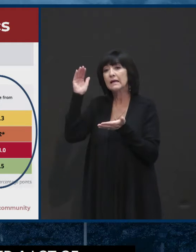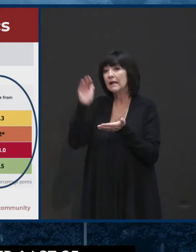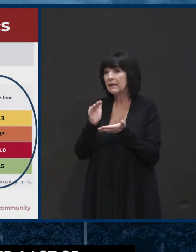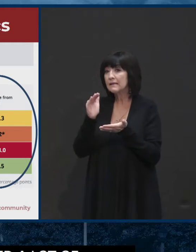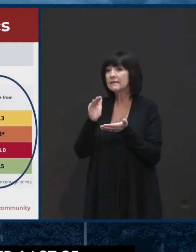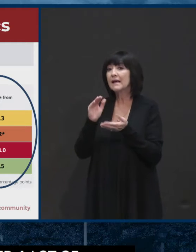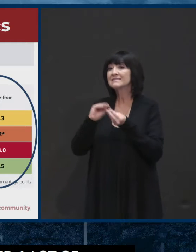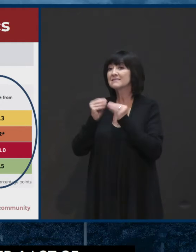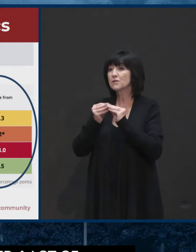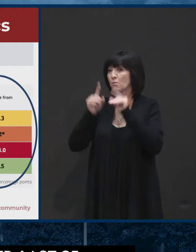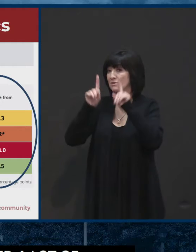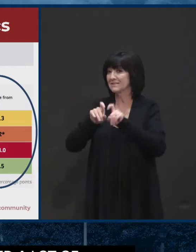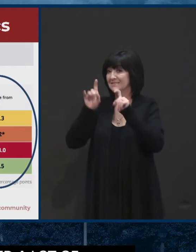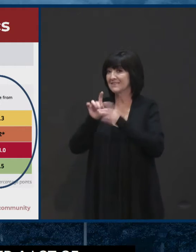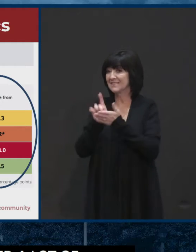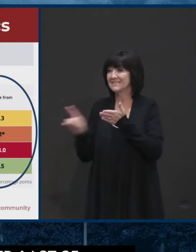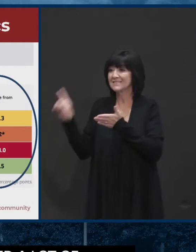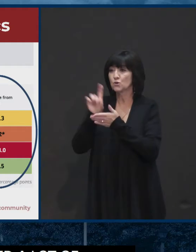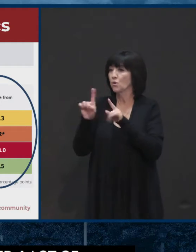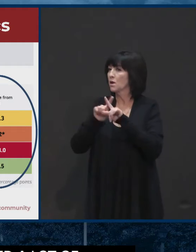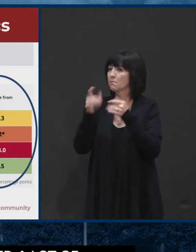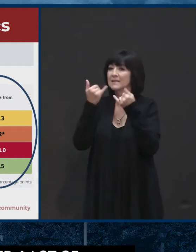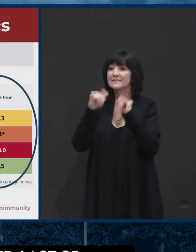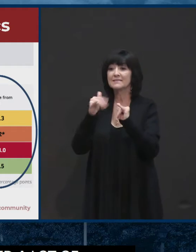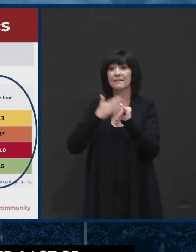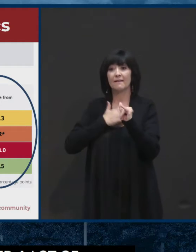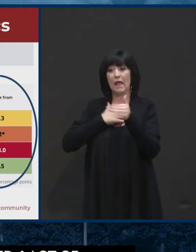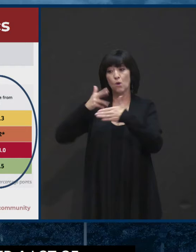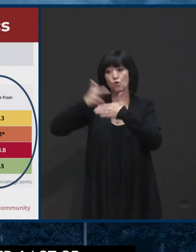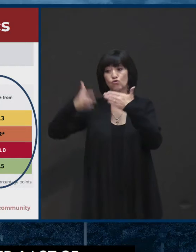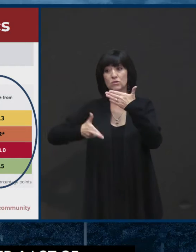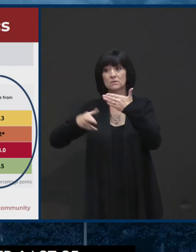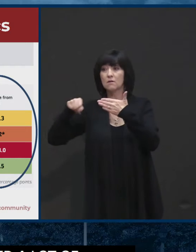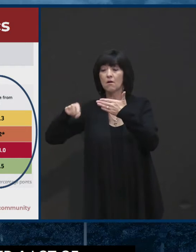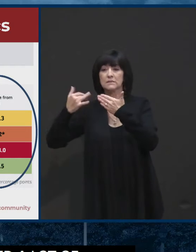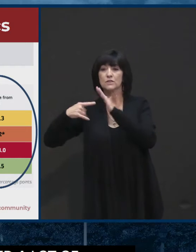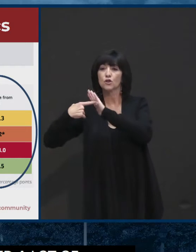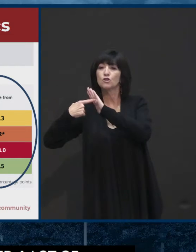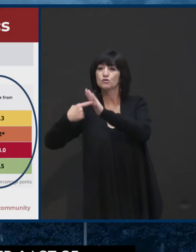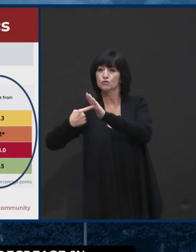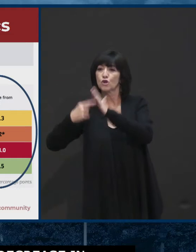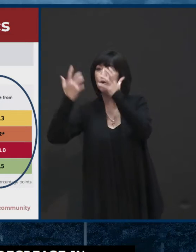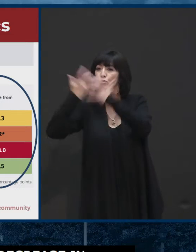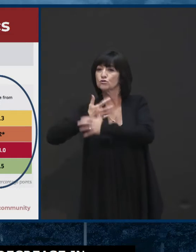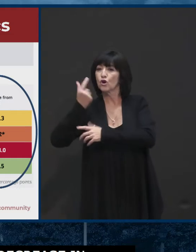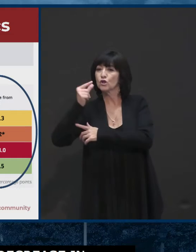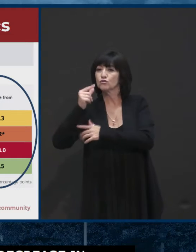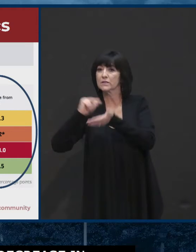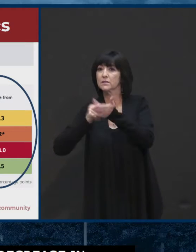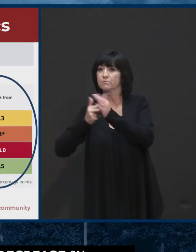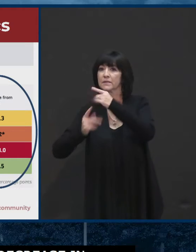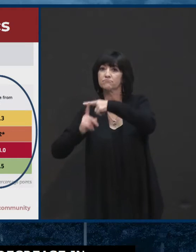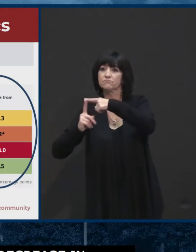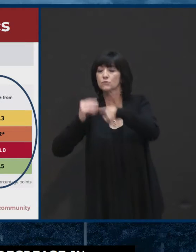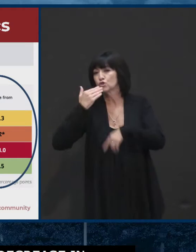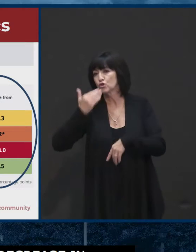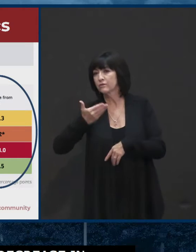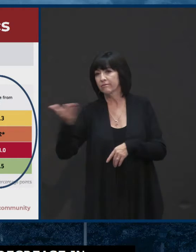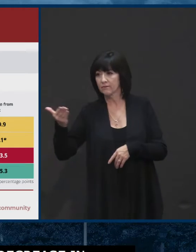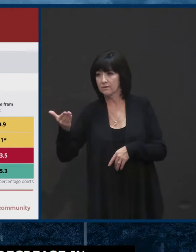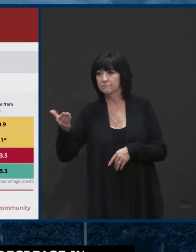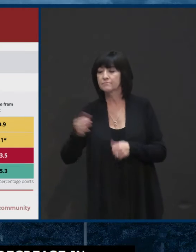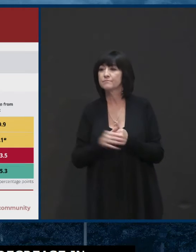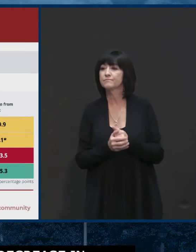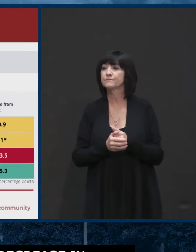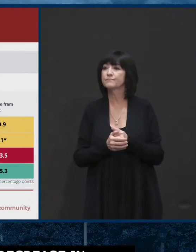but we're still in the dark green. So hopefully people will find this helpful. We also, if you go to the next slide, can see